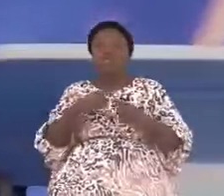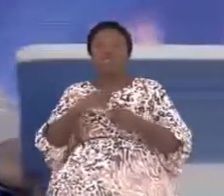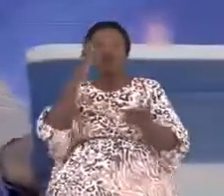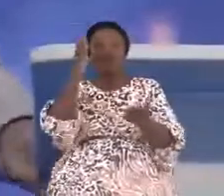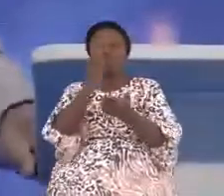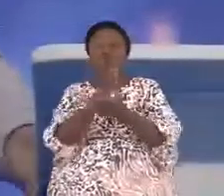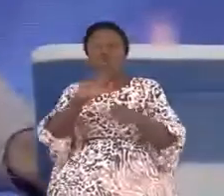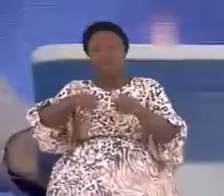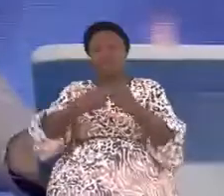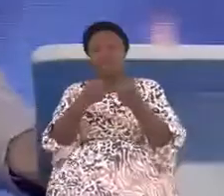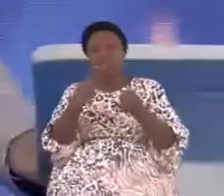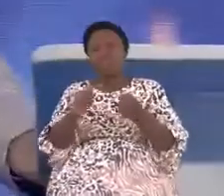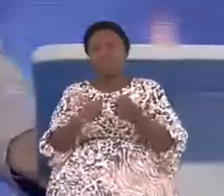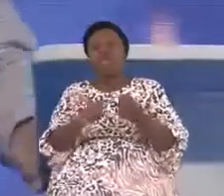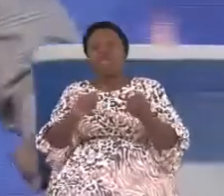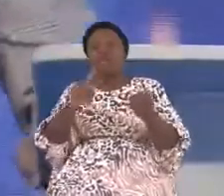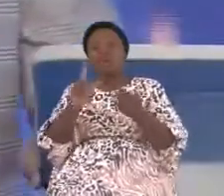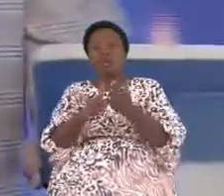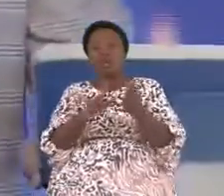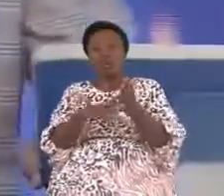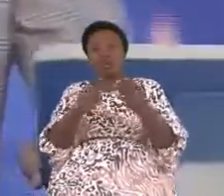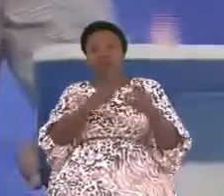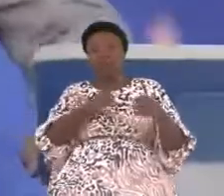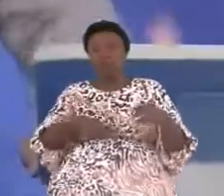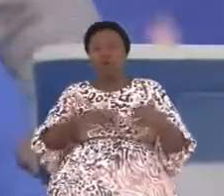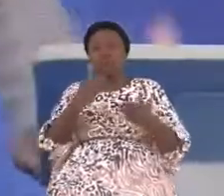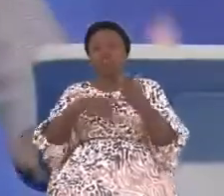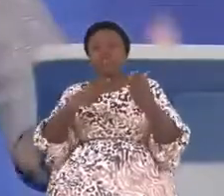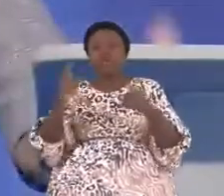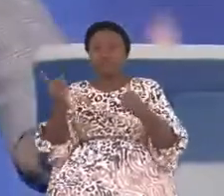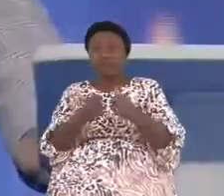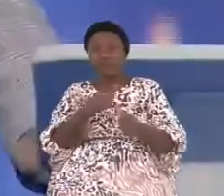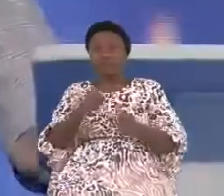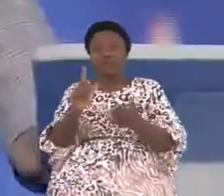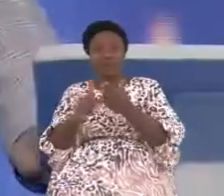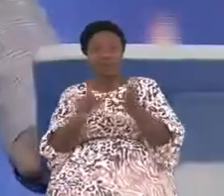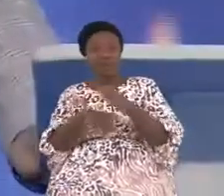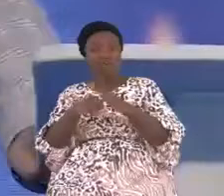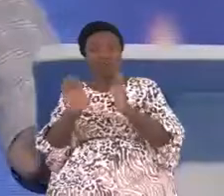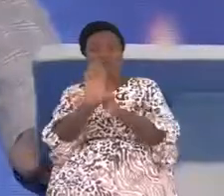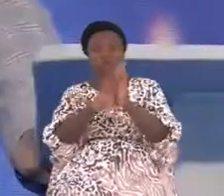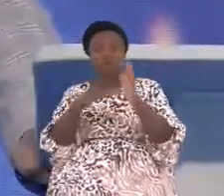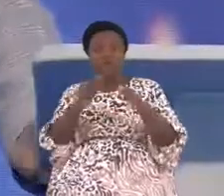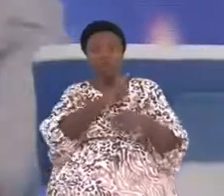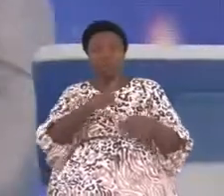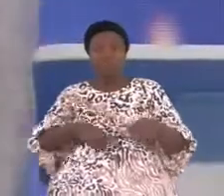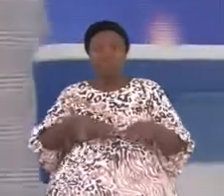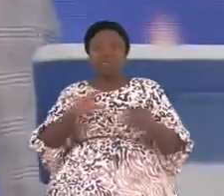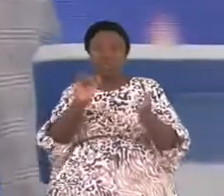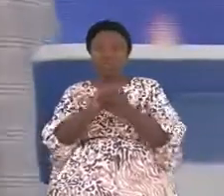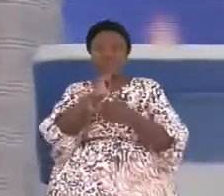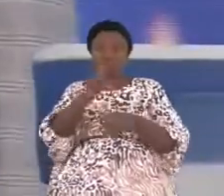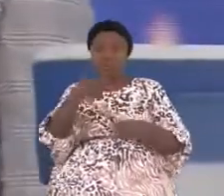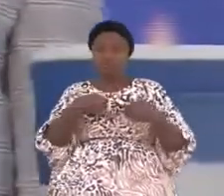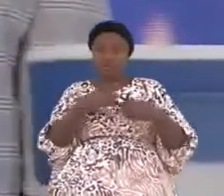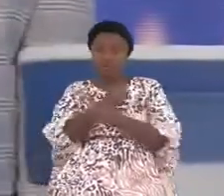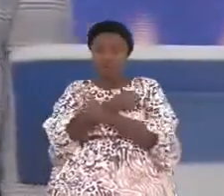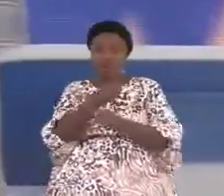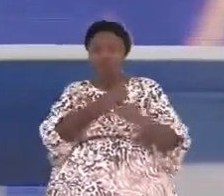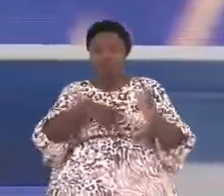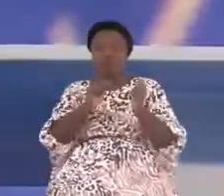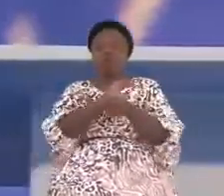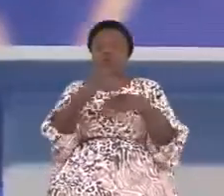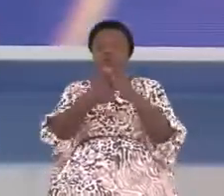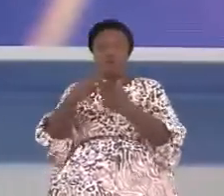first law in the commandments of God? The love you have to God with all your heart, all your soul, all your